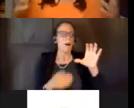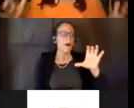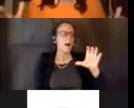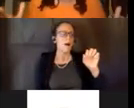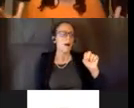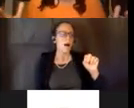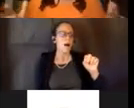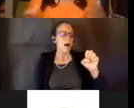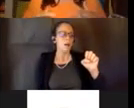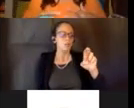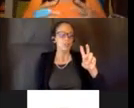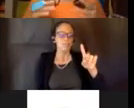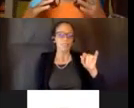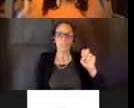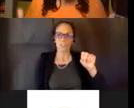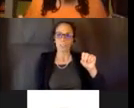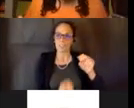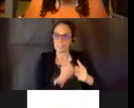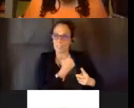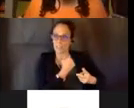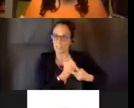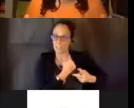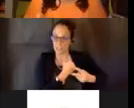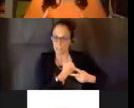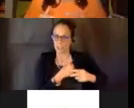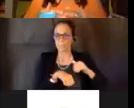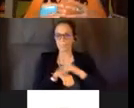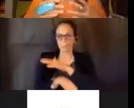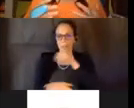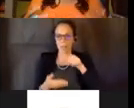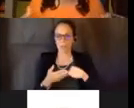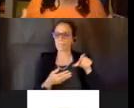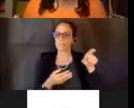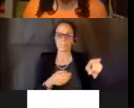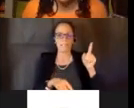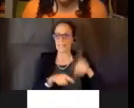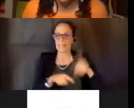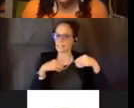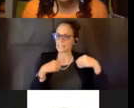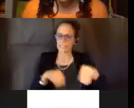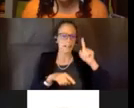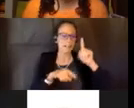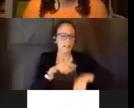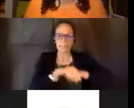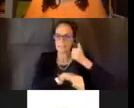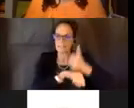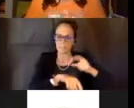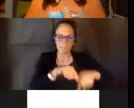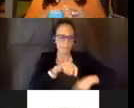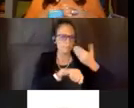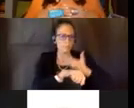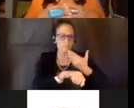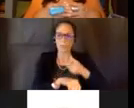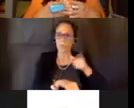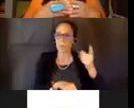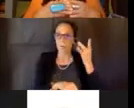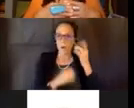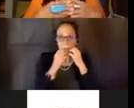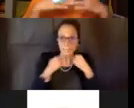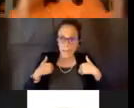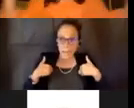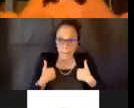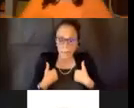about why. It talked about the wildlife on the property. It talked about where it sits in the watershed and the importance of that. It talked about all